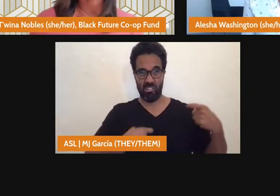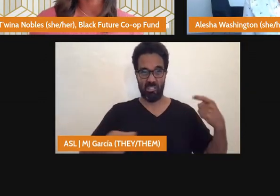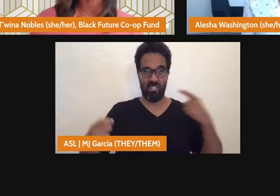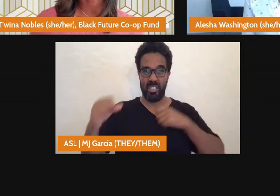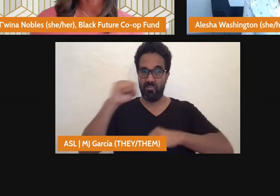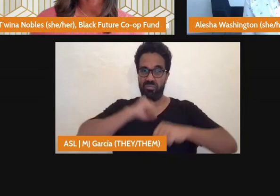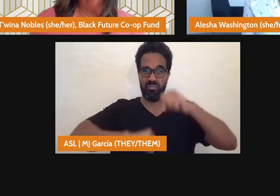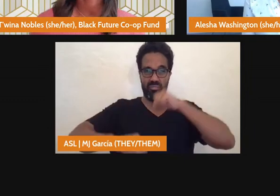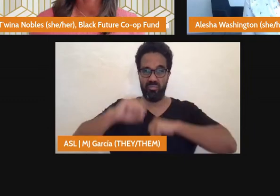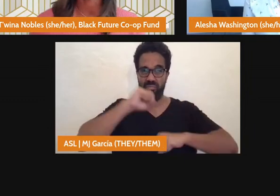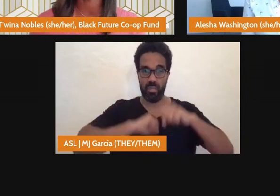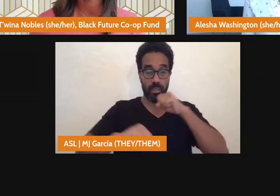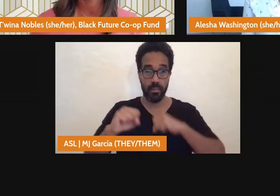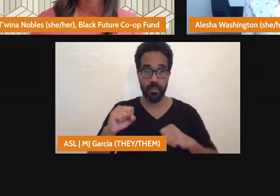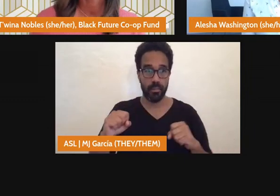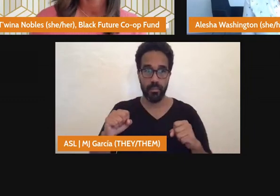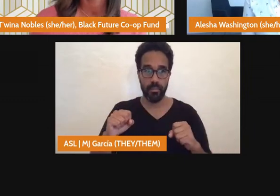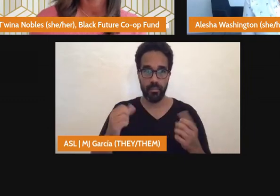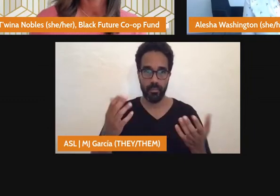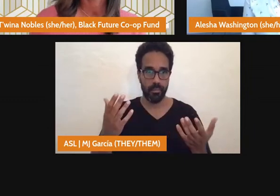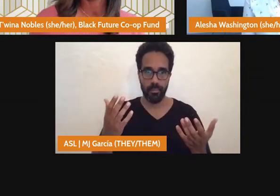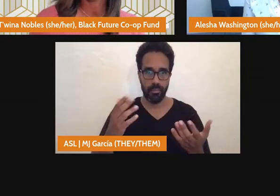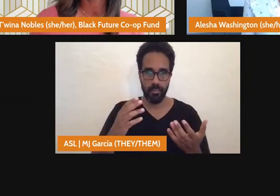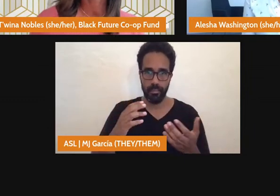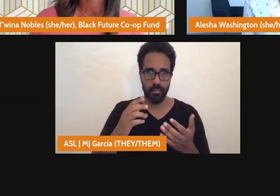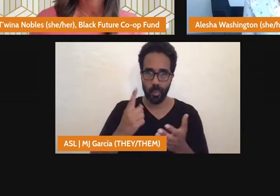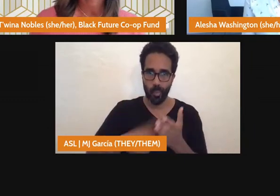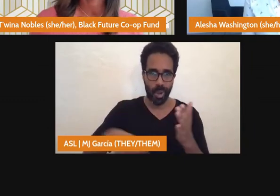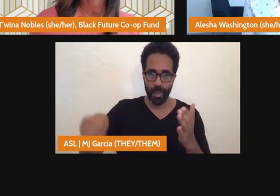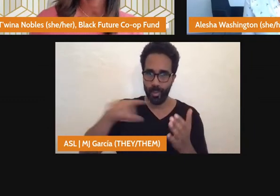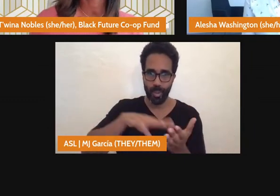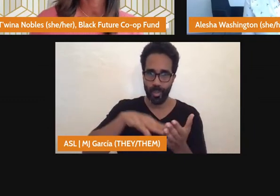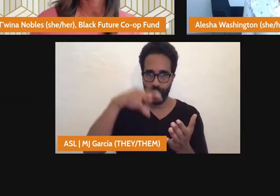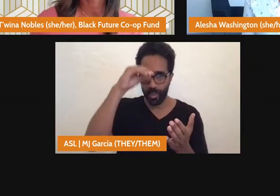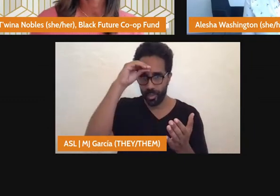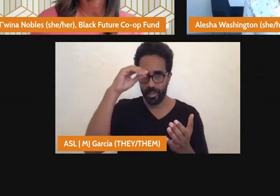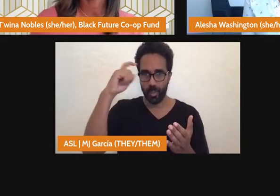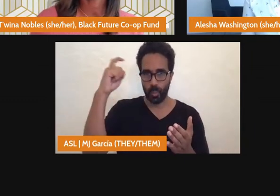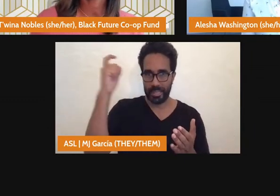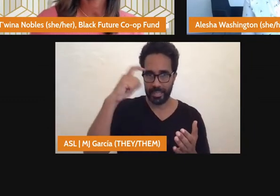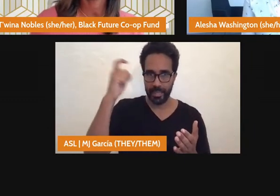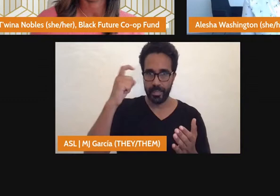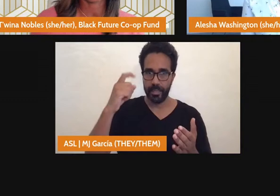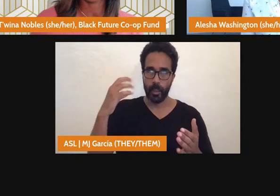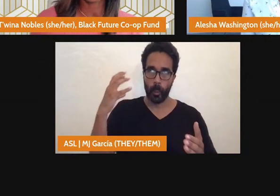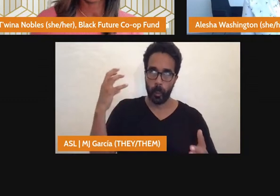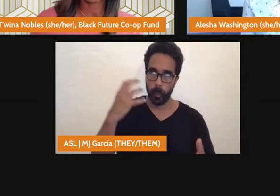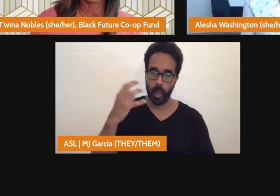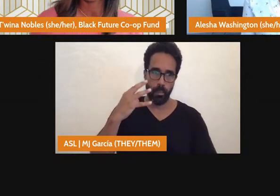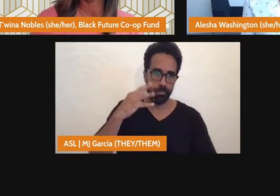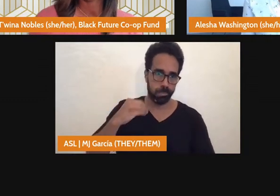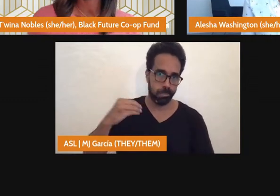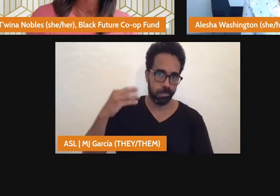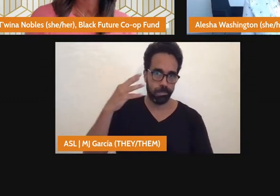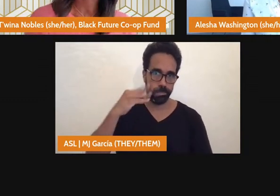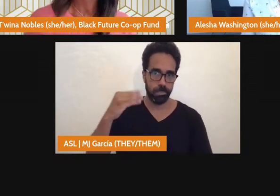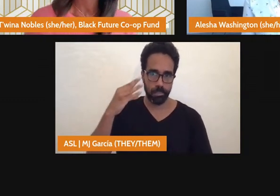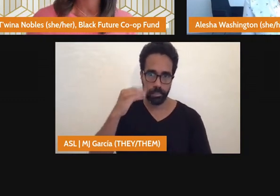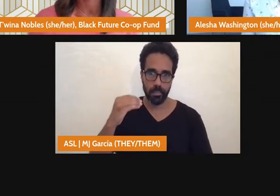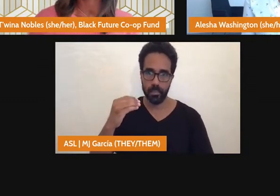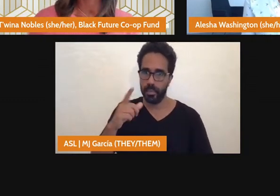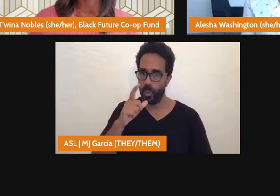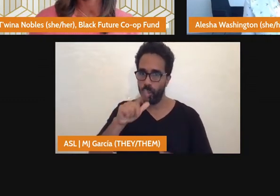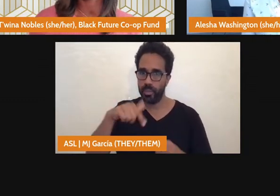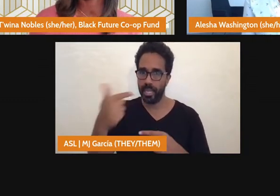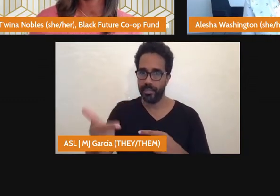you've learned, what wisdom you have or want to pass on to folks coming behind you? How do you move